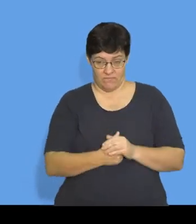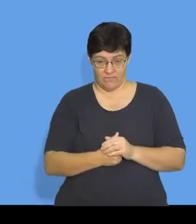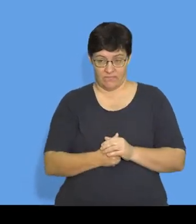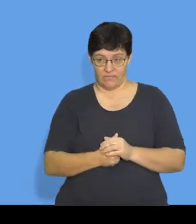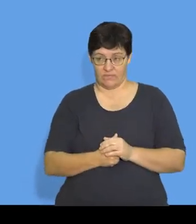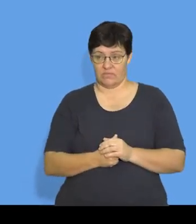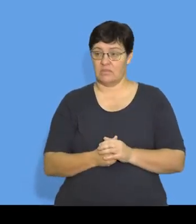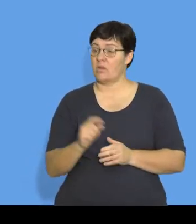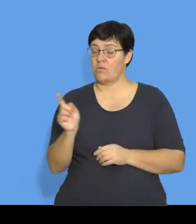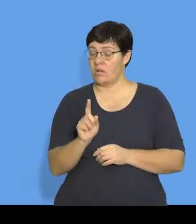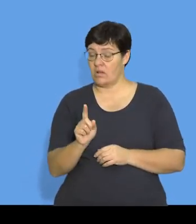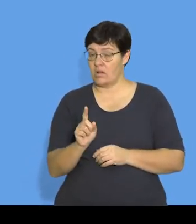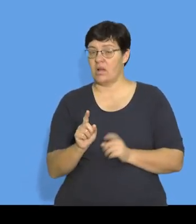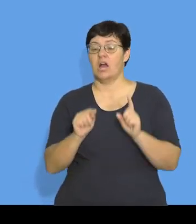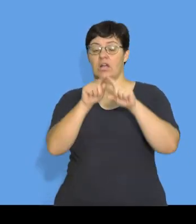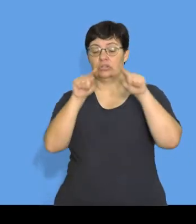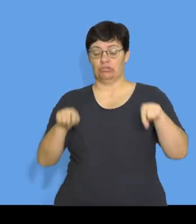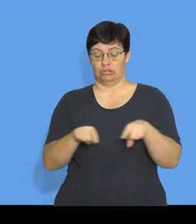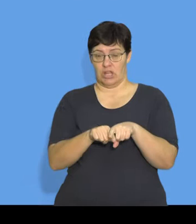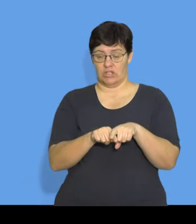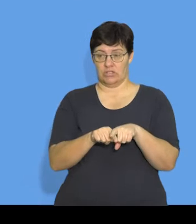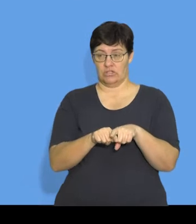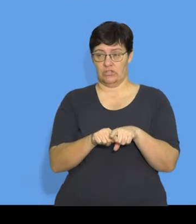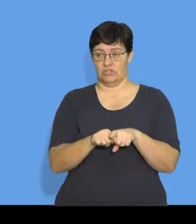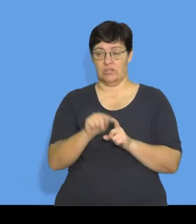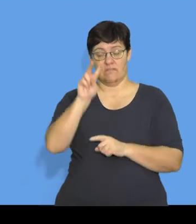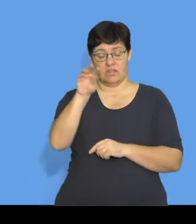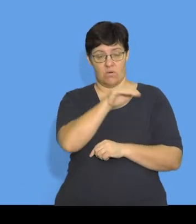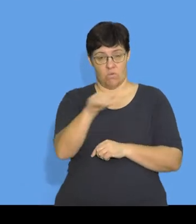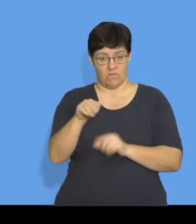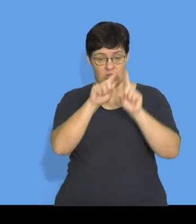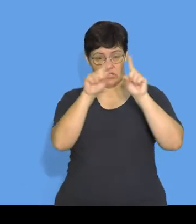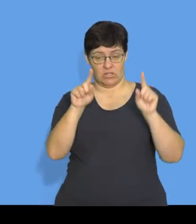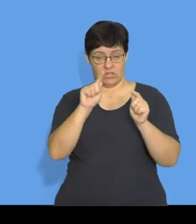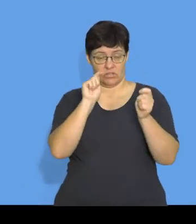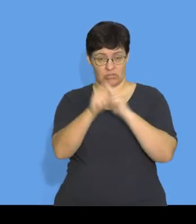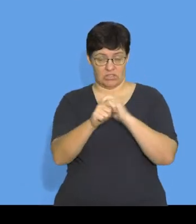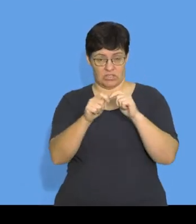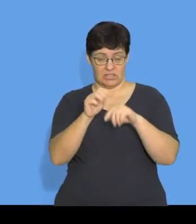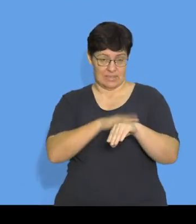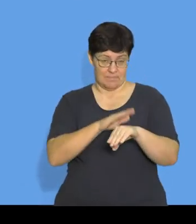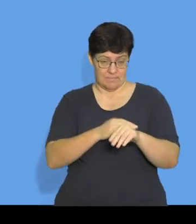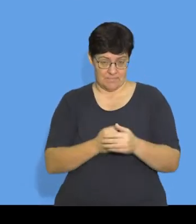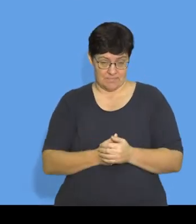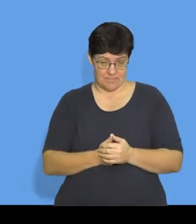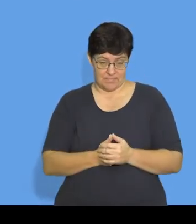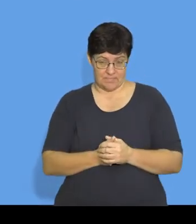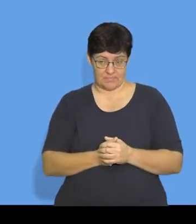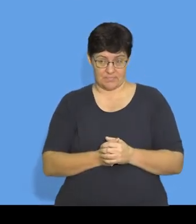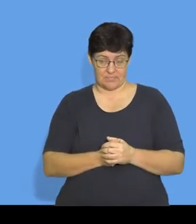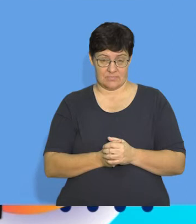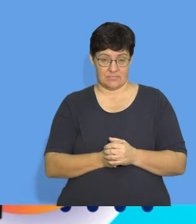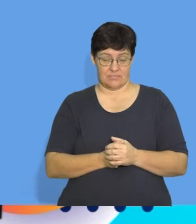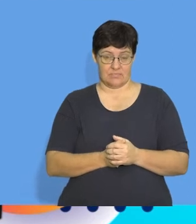which means it's change in velocity over change in time. I don't